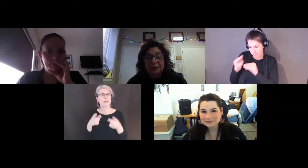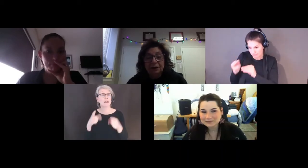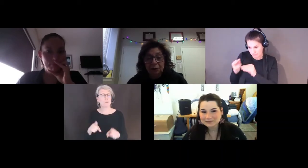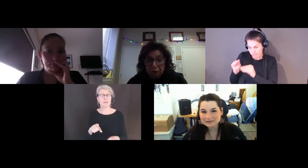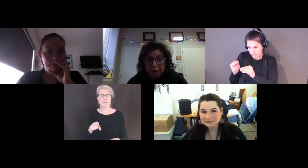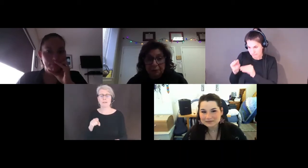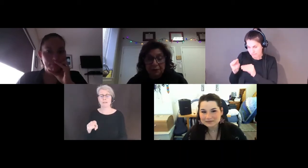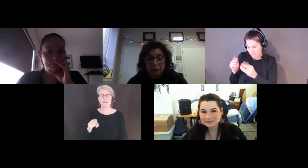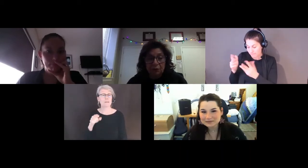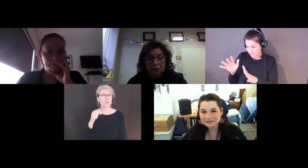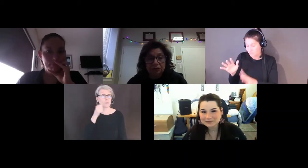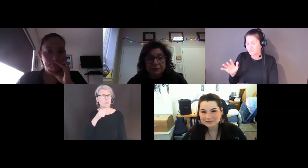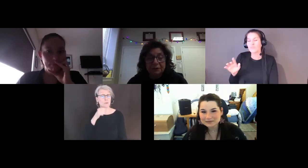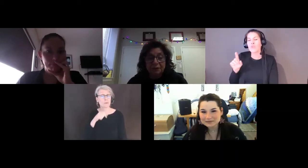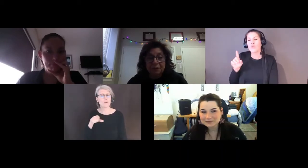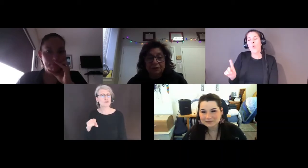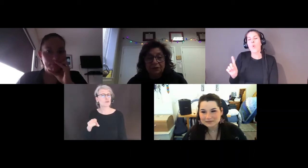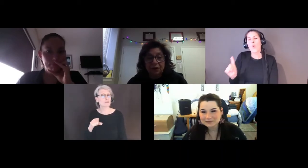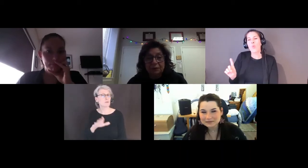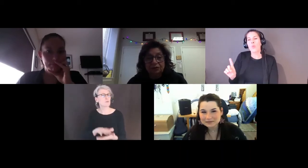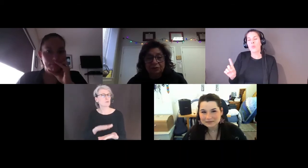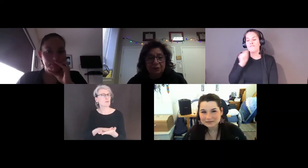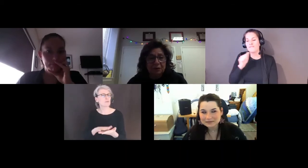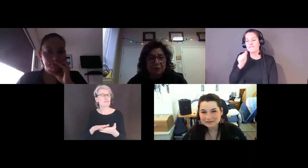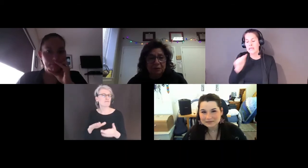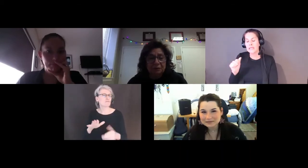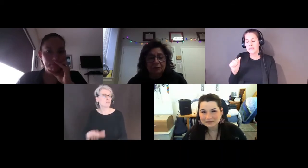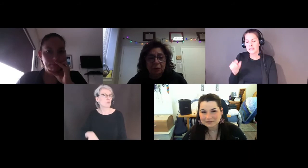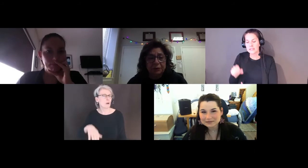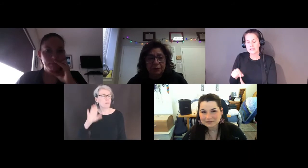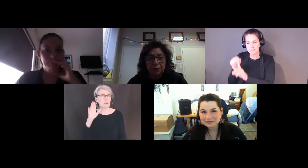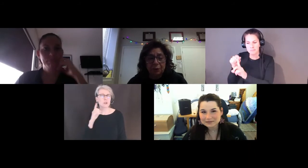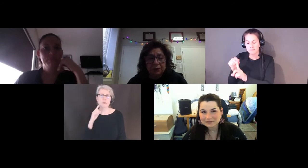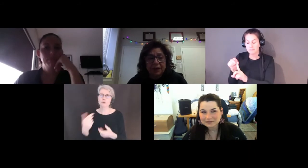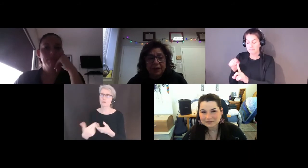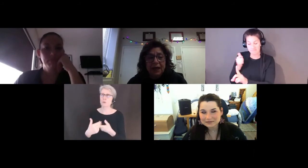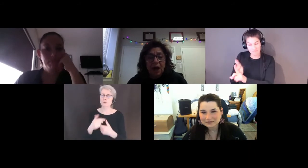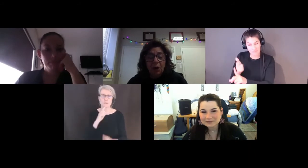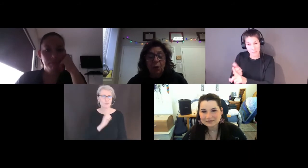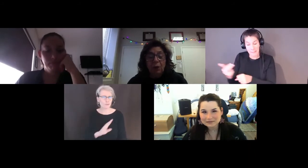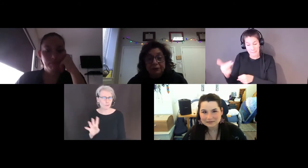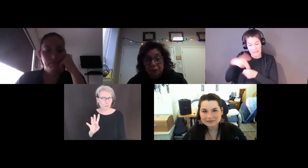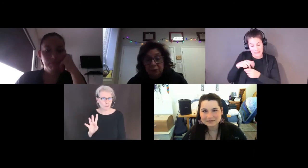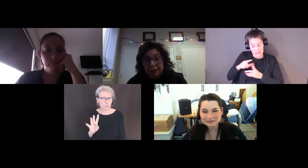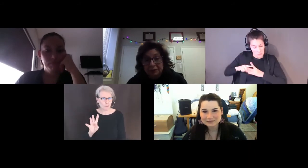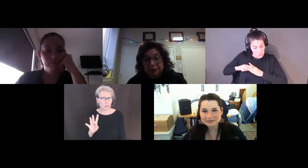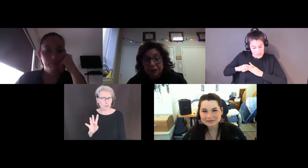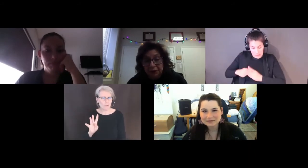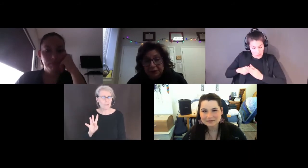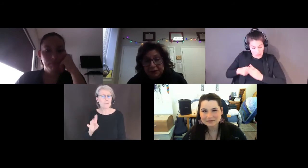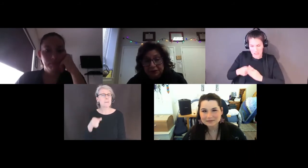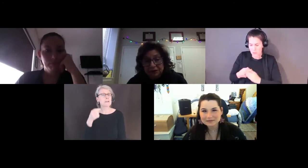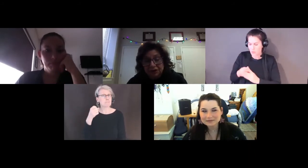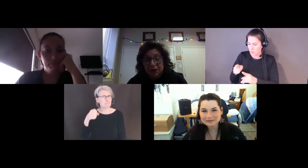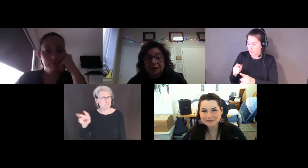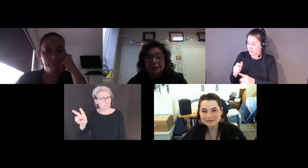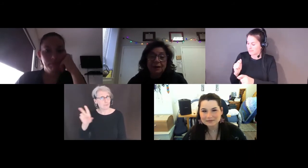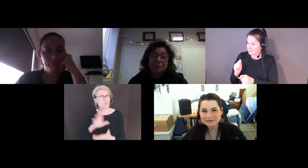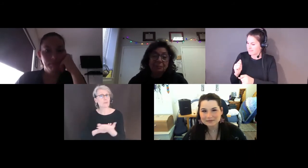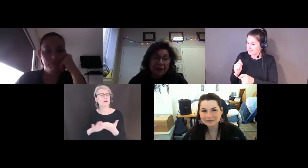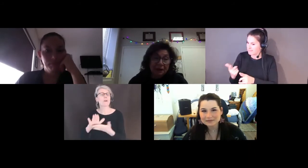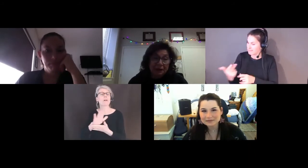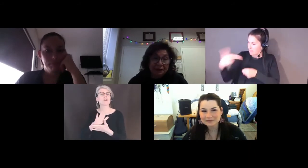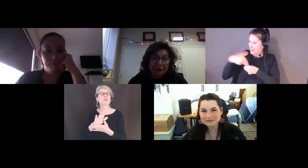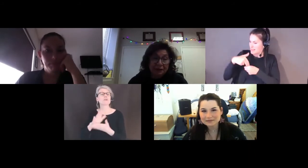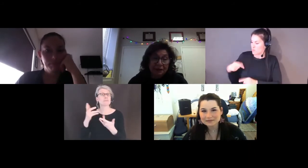had grown up in the school. She was with us from the time that she was about 4 years old, went away to college,